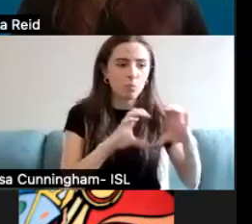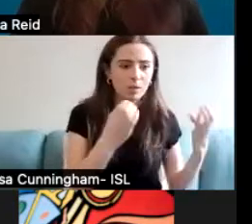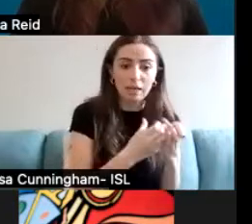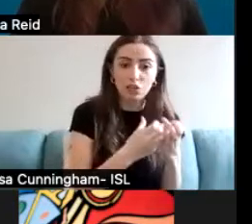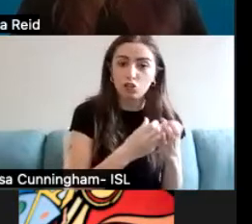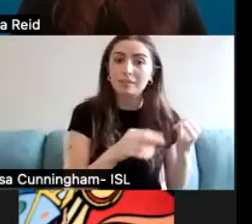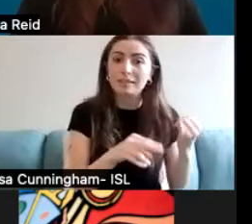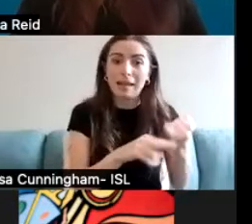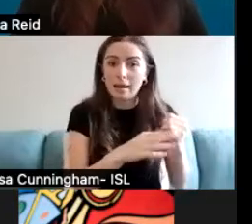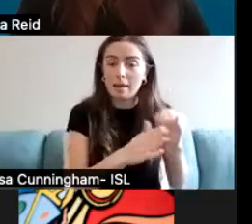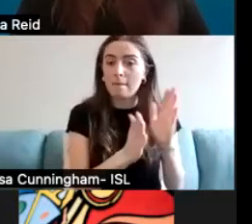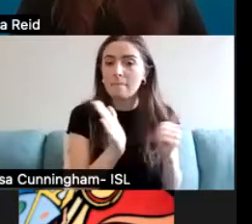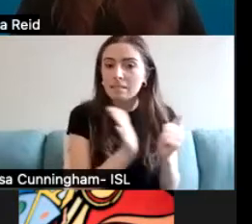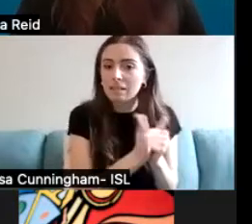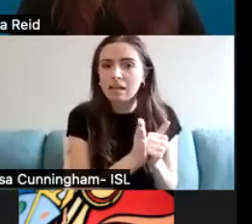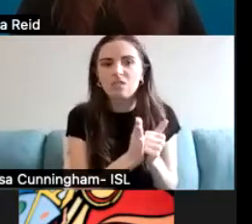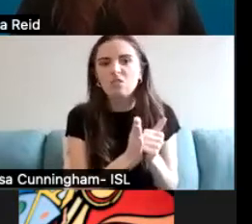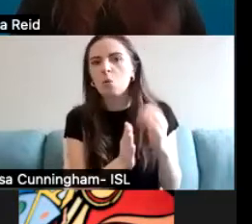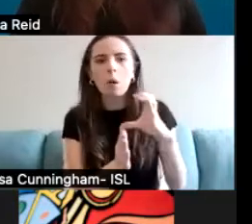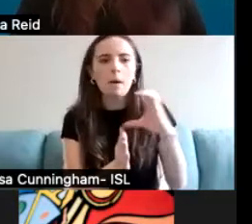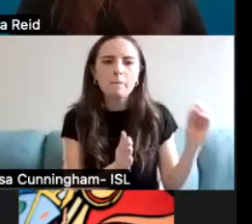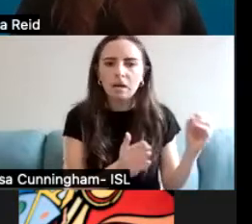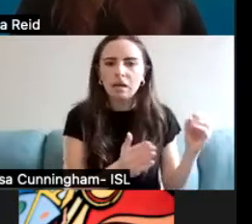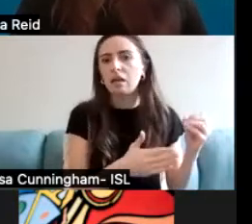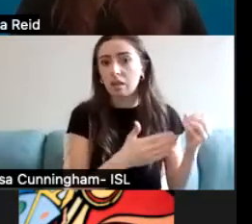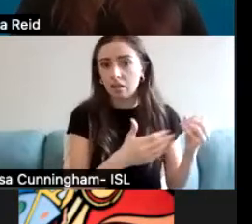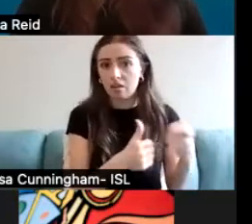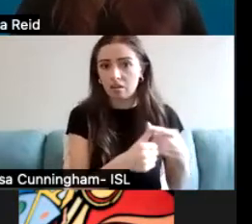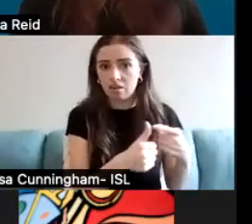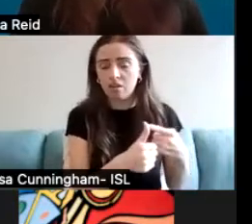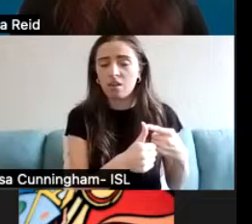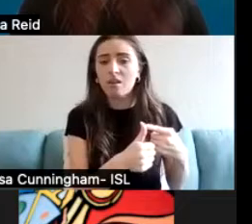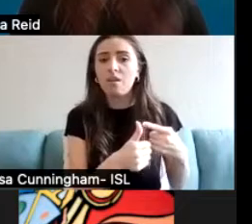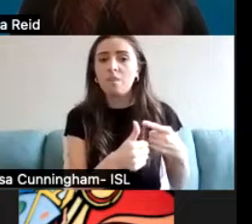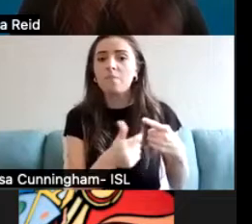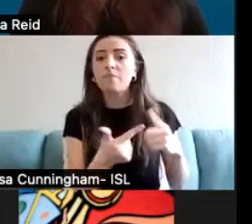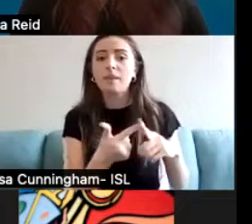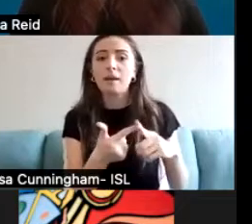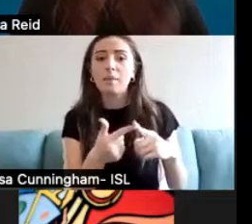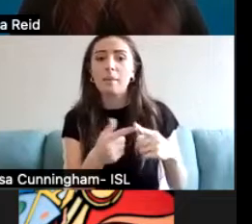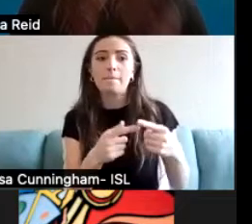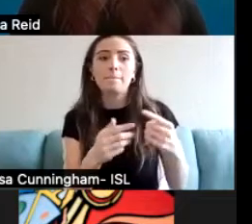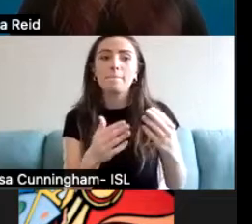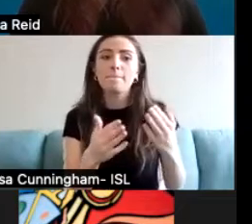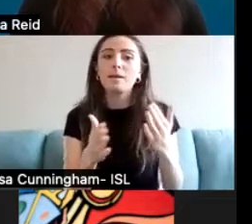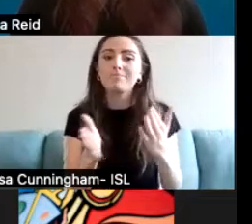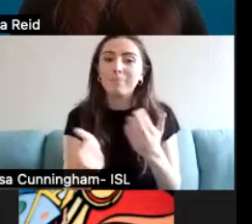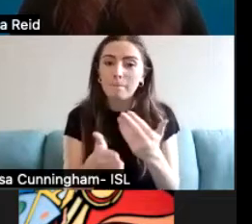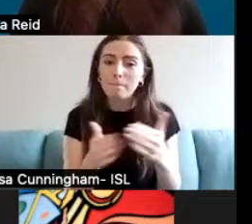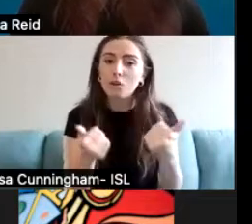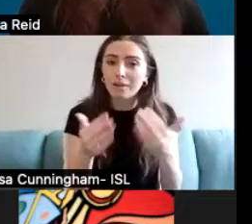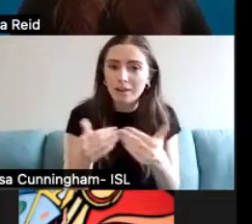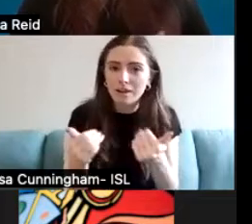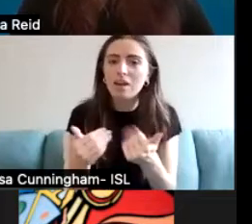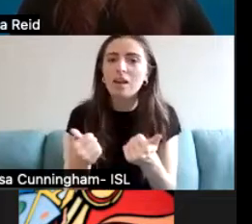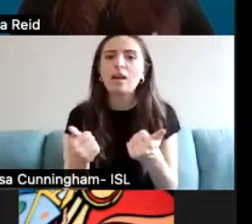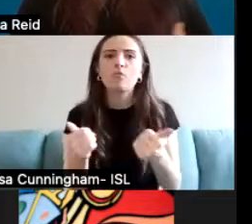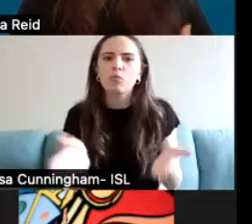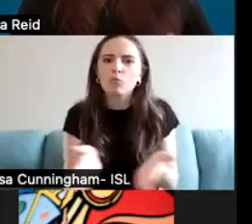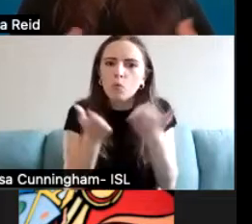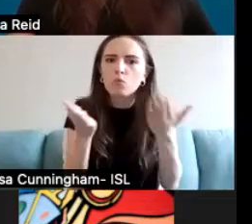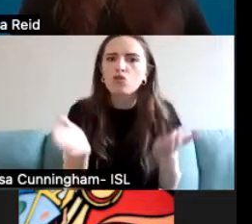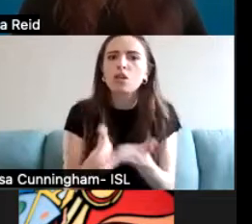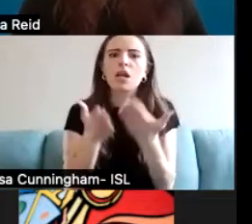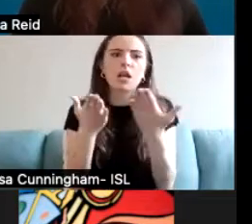do within your own company or organization, but we're also looking at the marketing, the promotions, and everything that